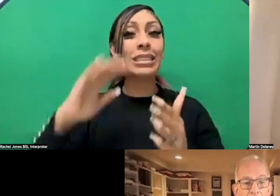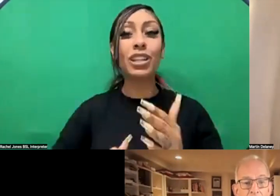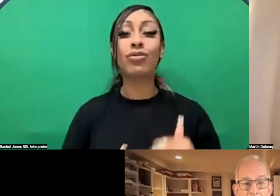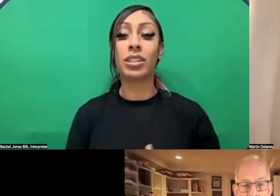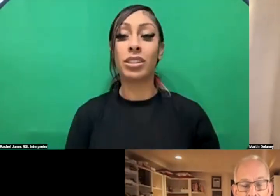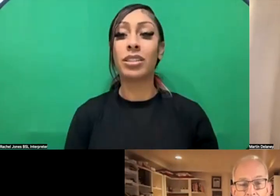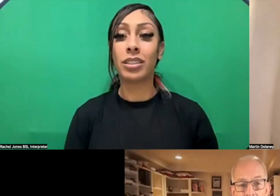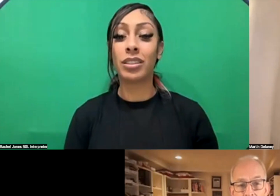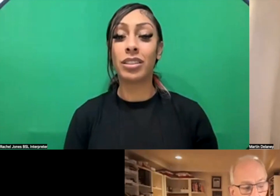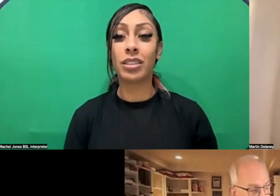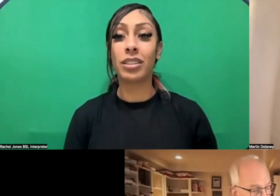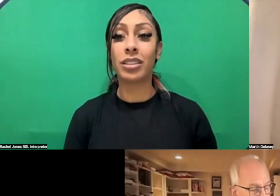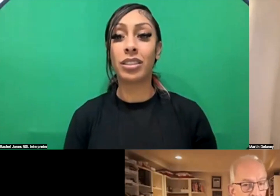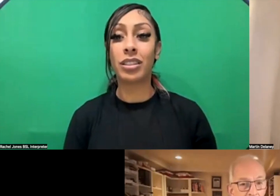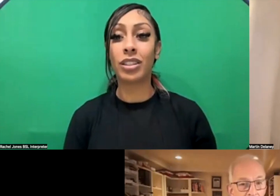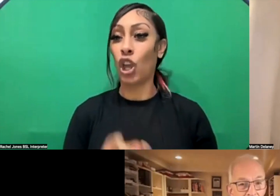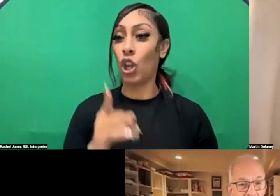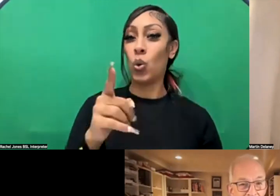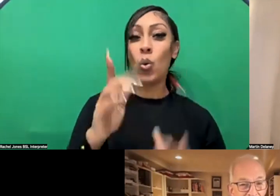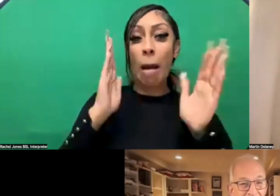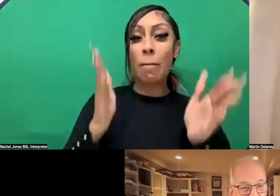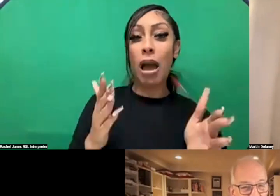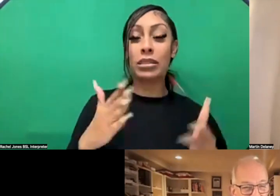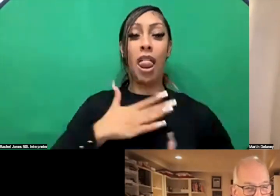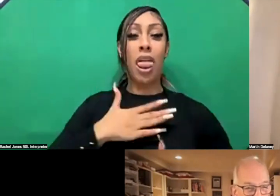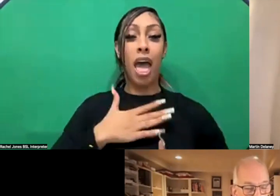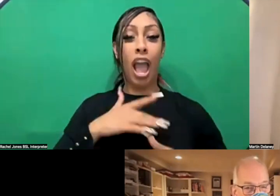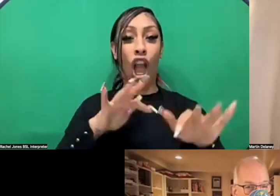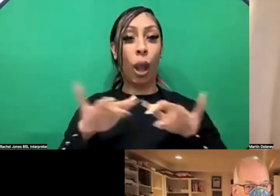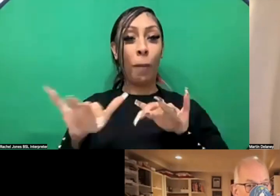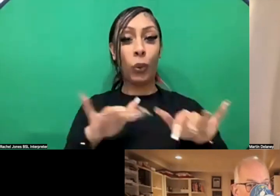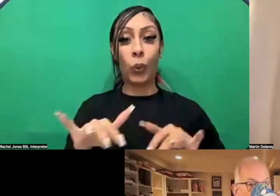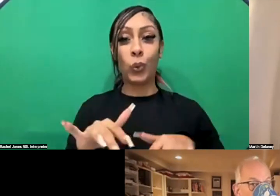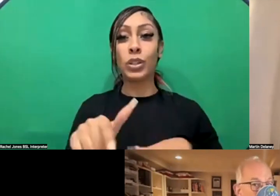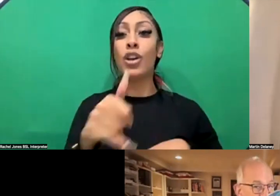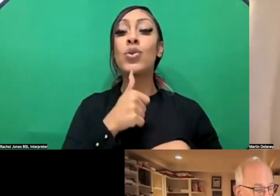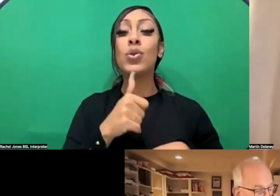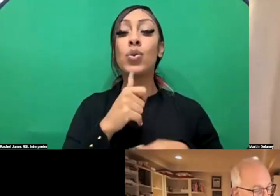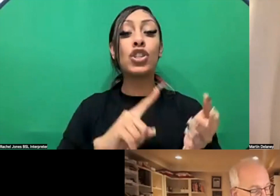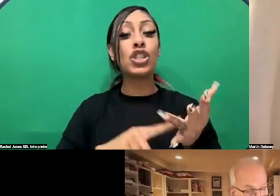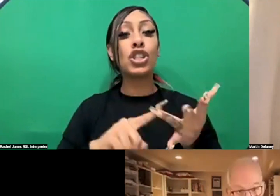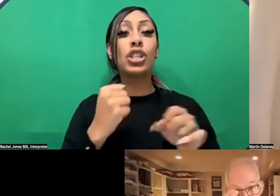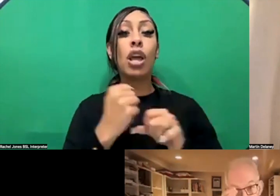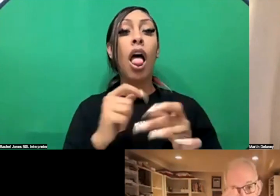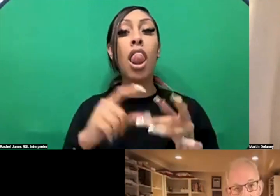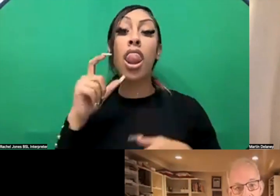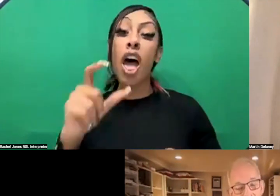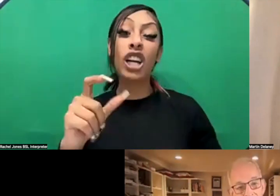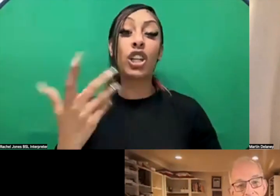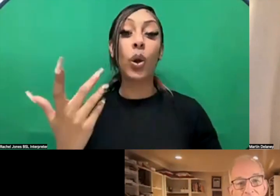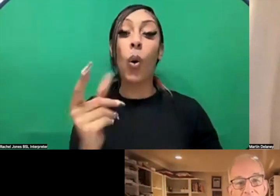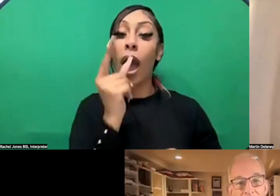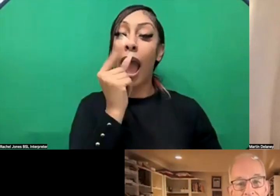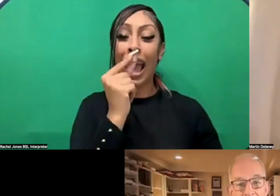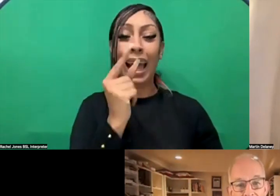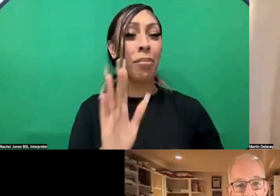said to me, "You must really like computers," because I'm using Logic or I'm using Ableton, and I don't. Why would I like